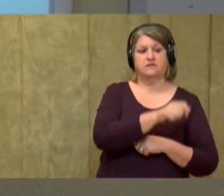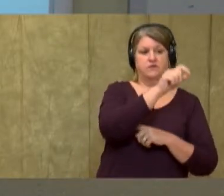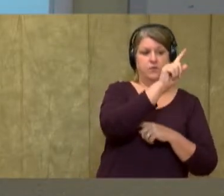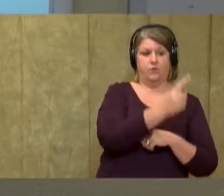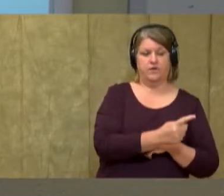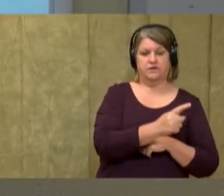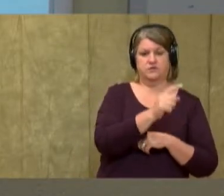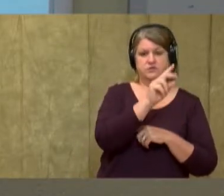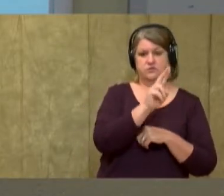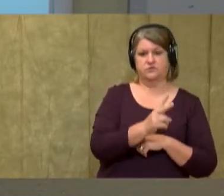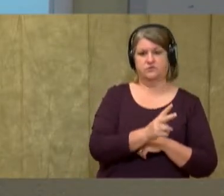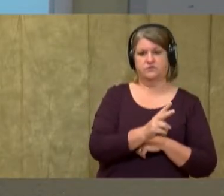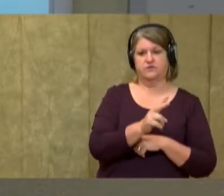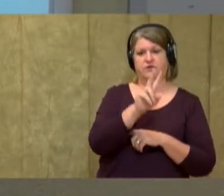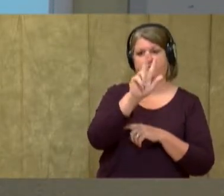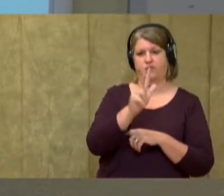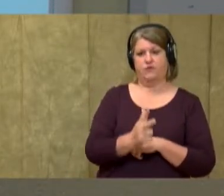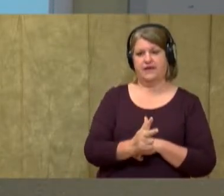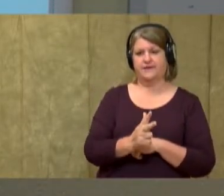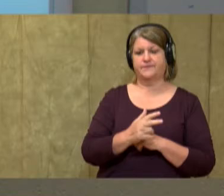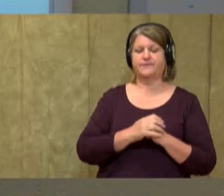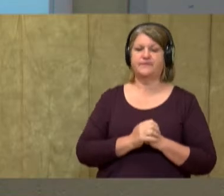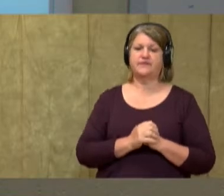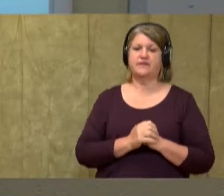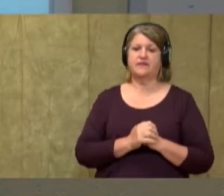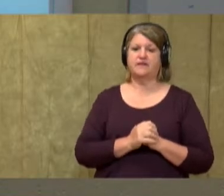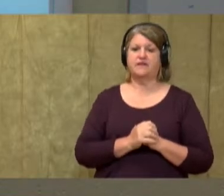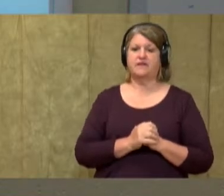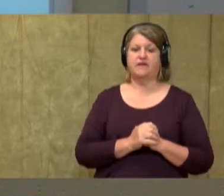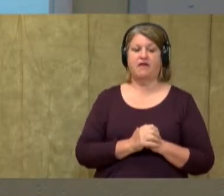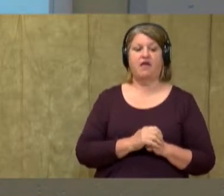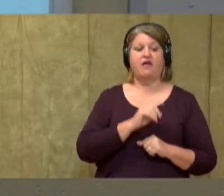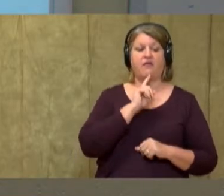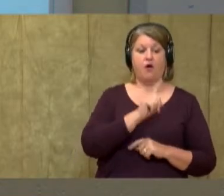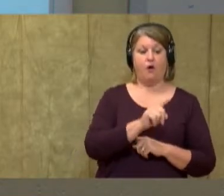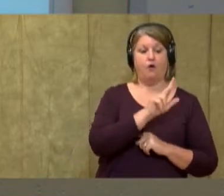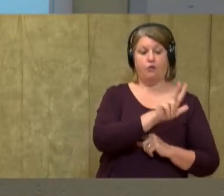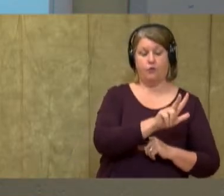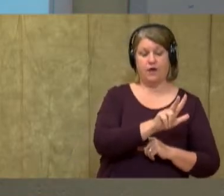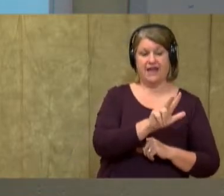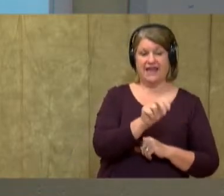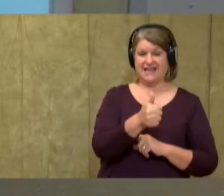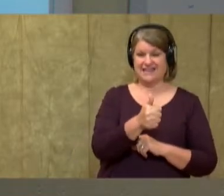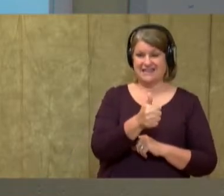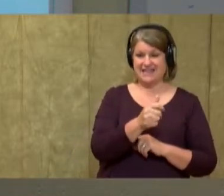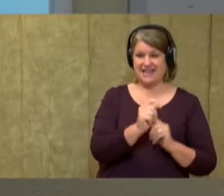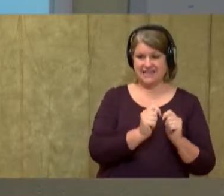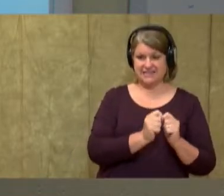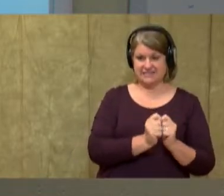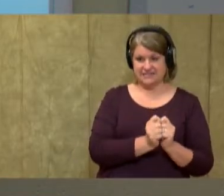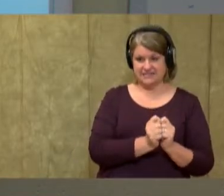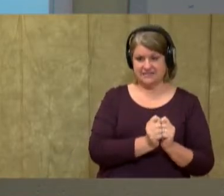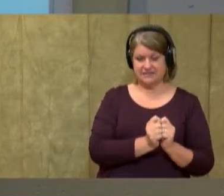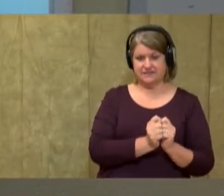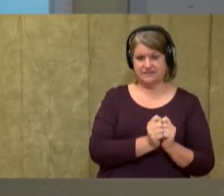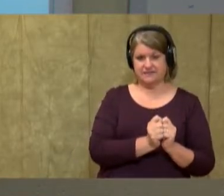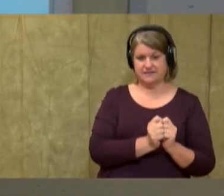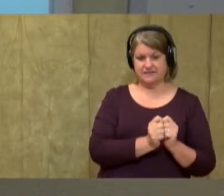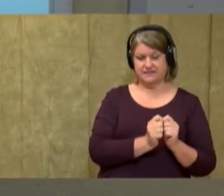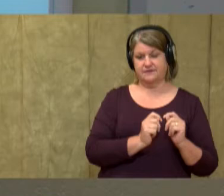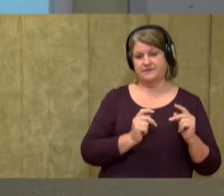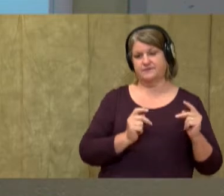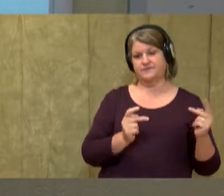1, 2, 3. There is 3 tens. If there is 3